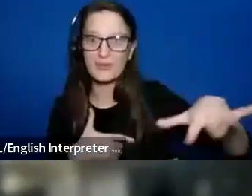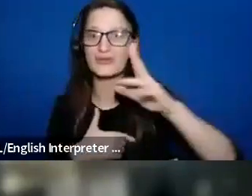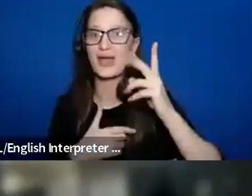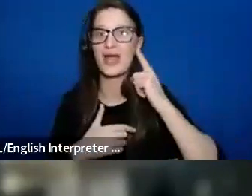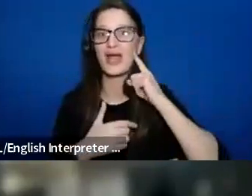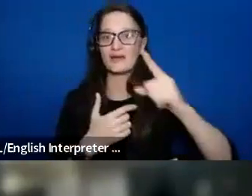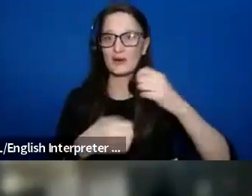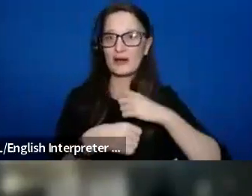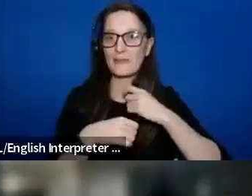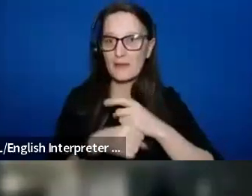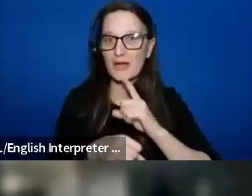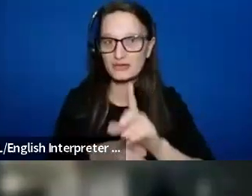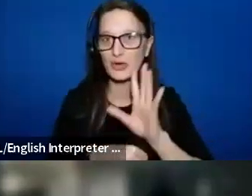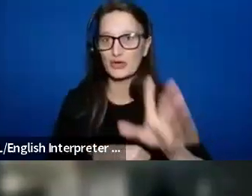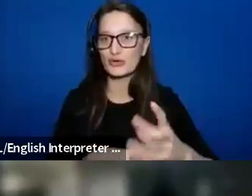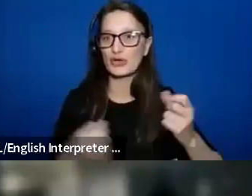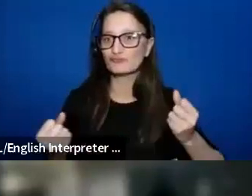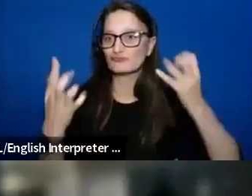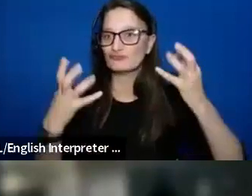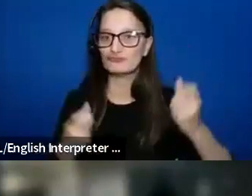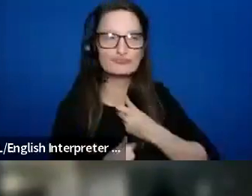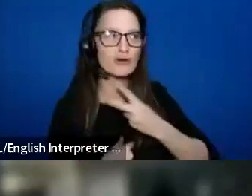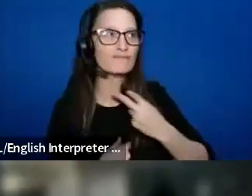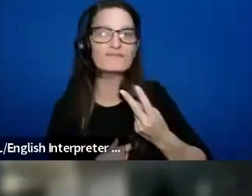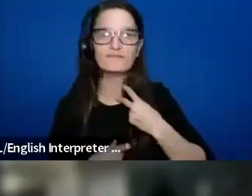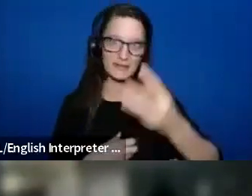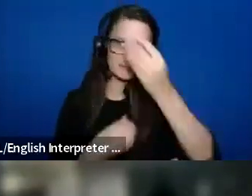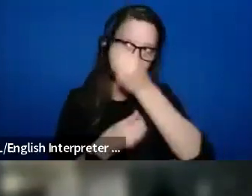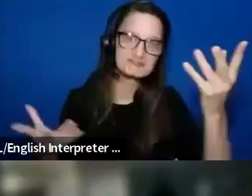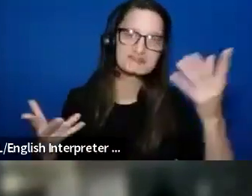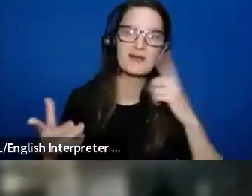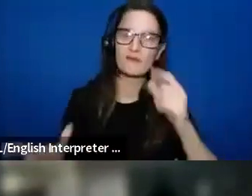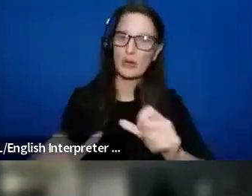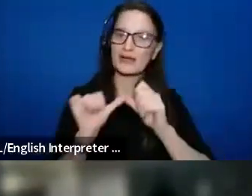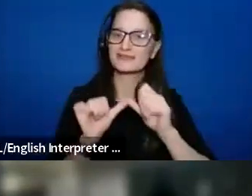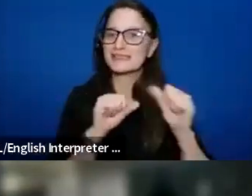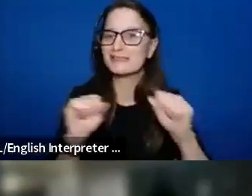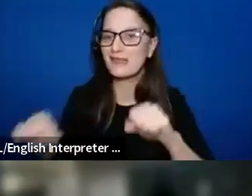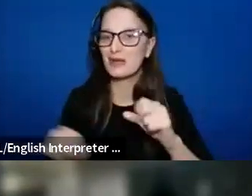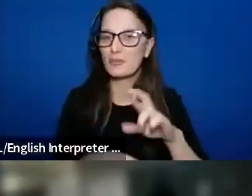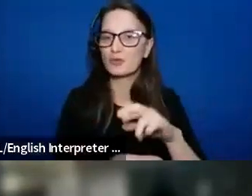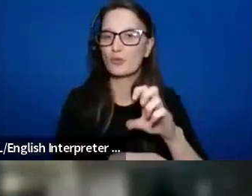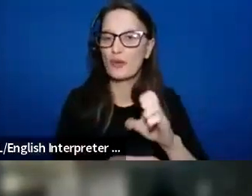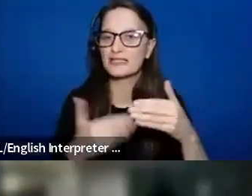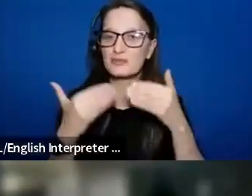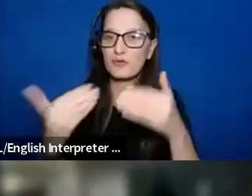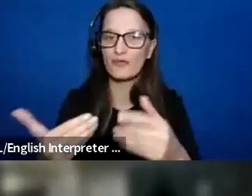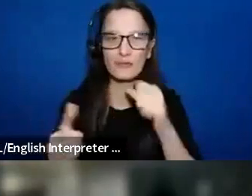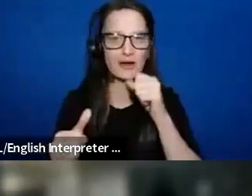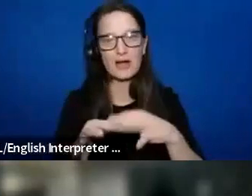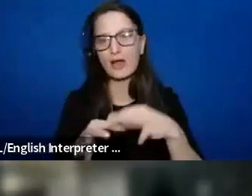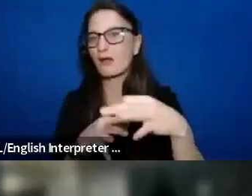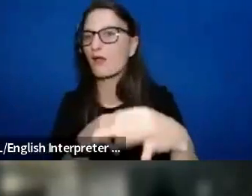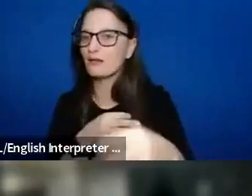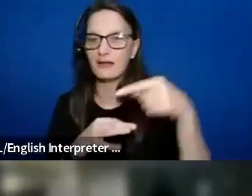get some motion here on having some sustainable rates moving forward and not delaying to do this implementation.